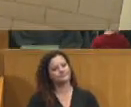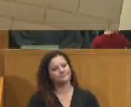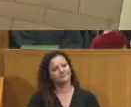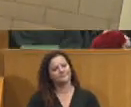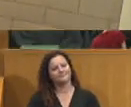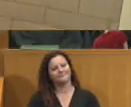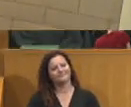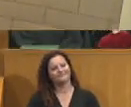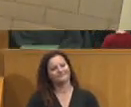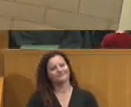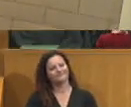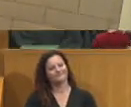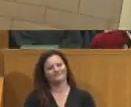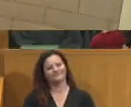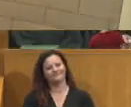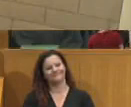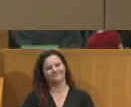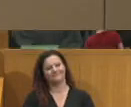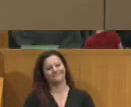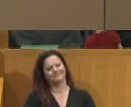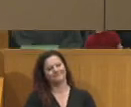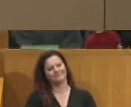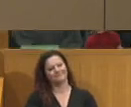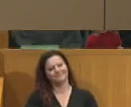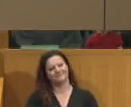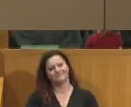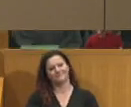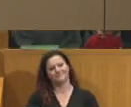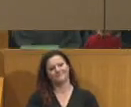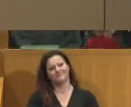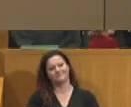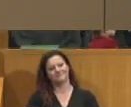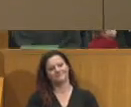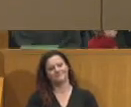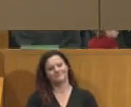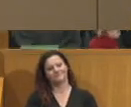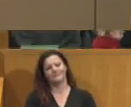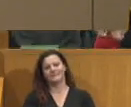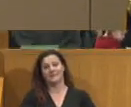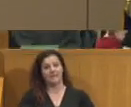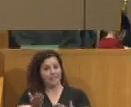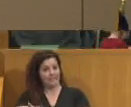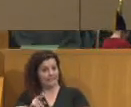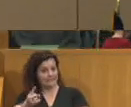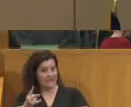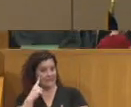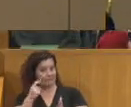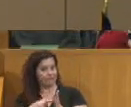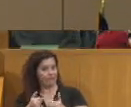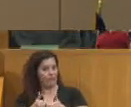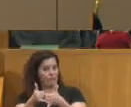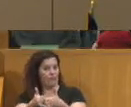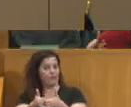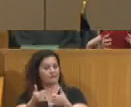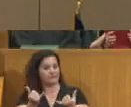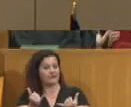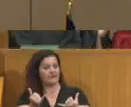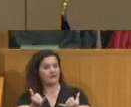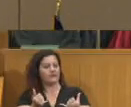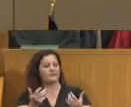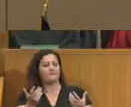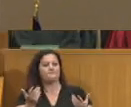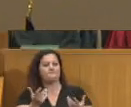of the people that we can make a difference for. So tonight, I am honored, I am privileged to accept this award. Thank you